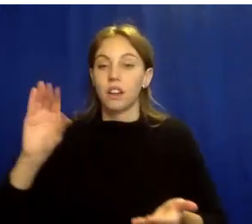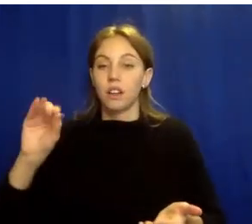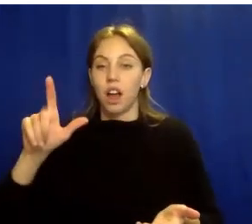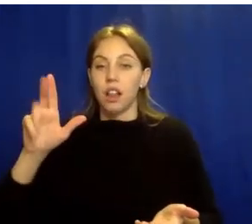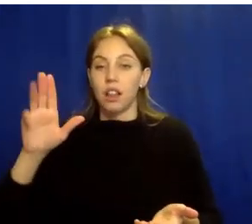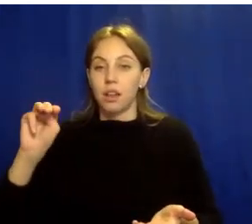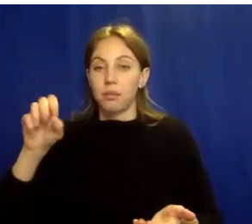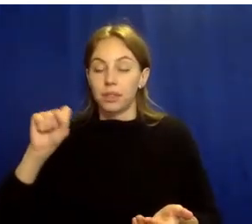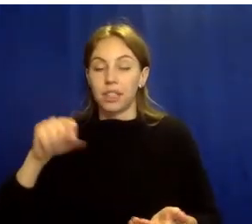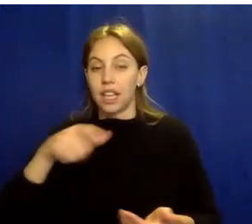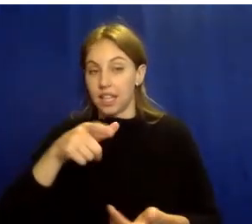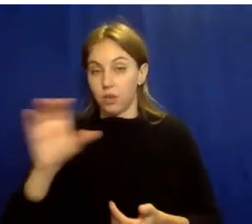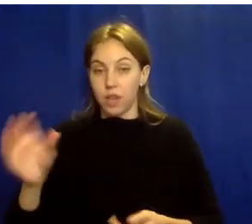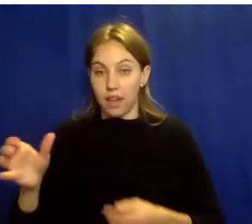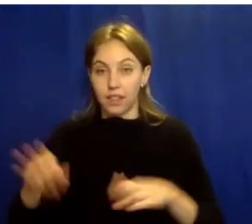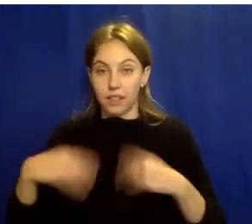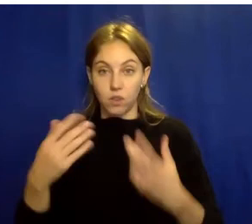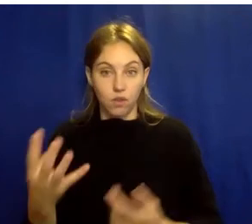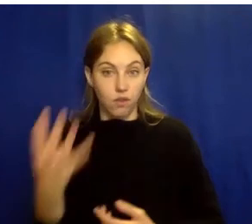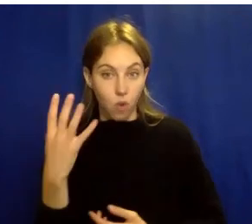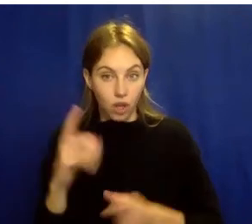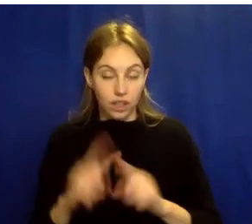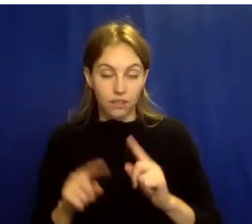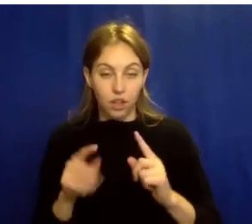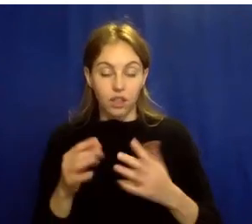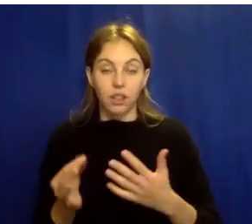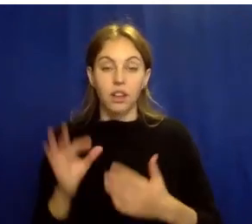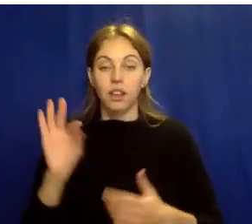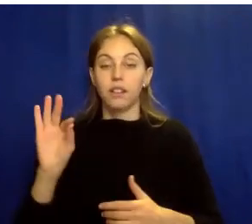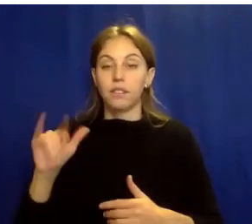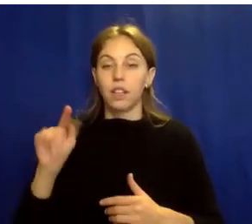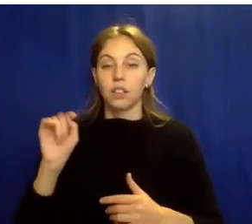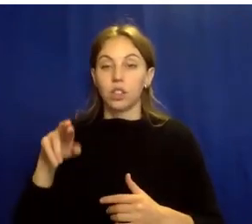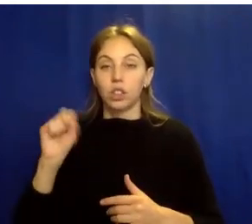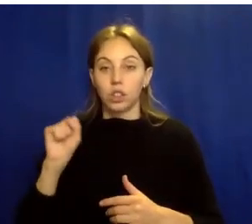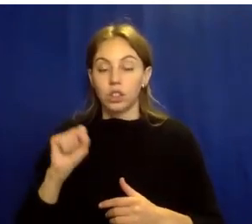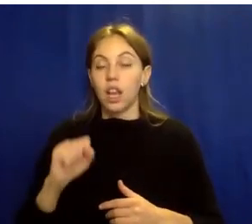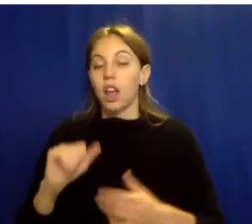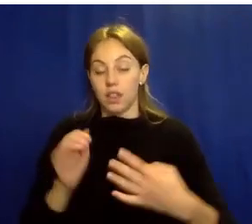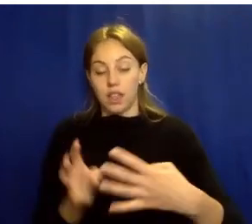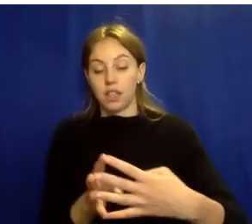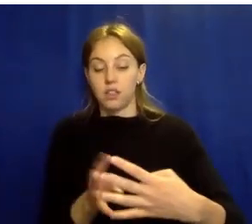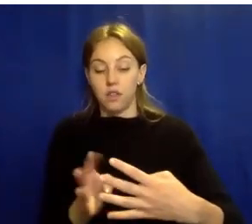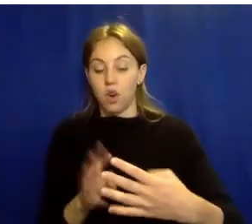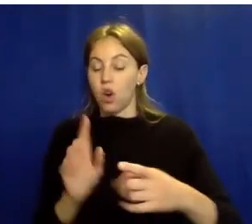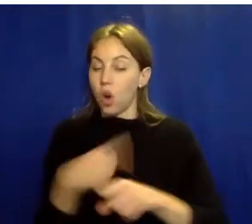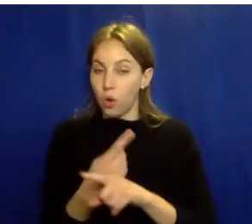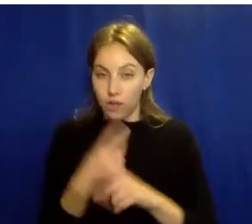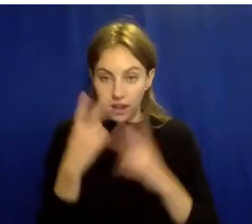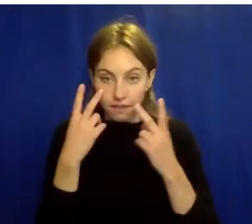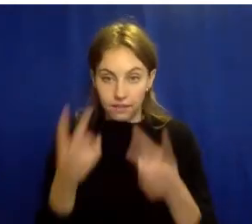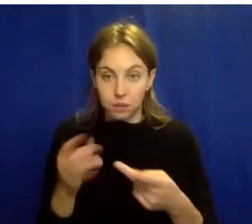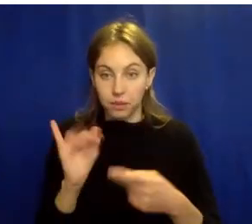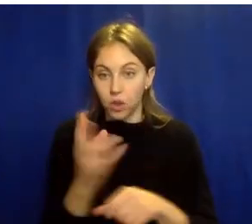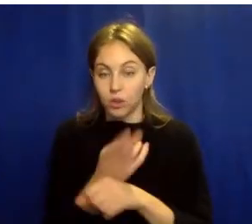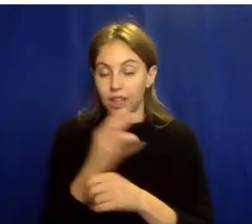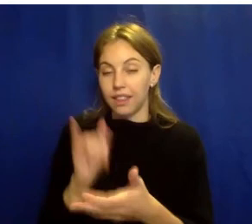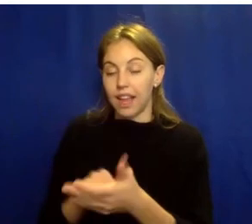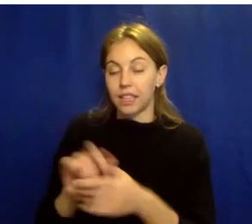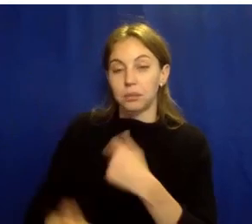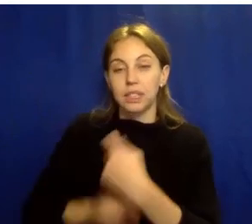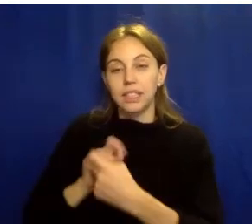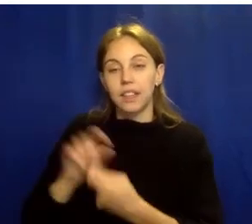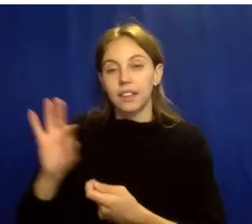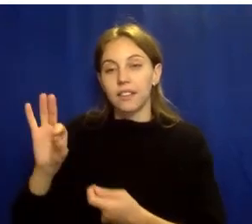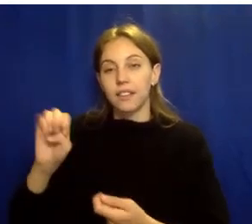4 filters, and those filters are only visible if you're using that feature.